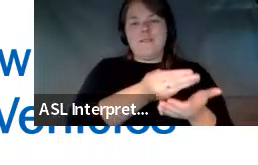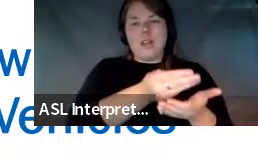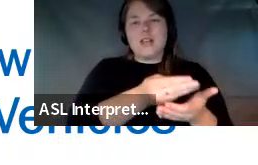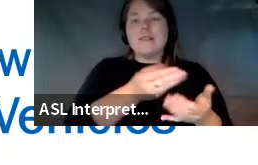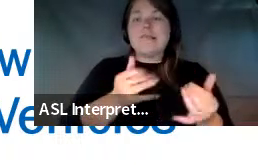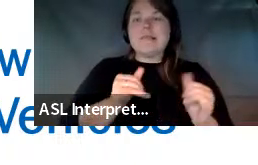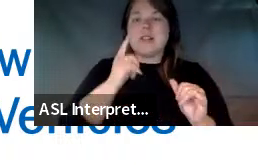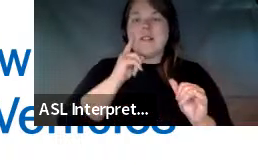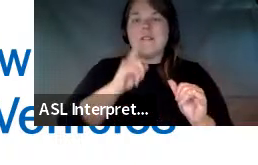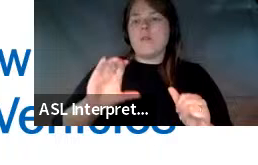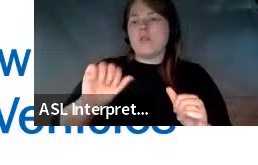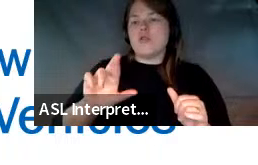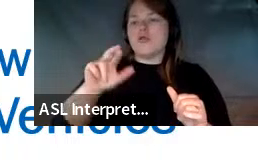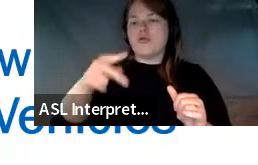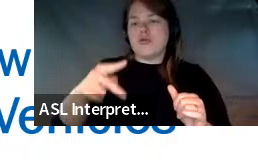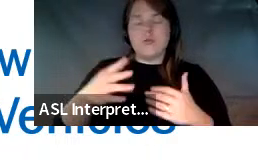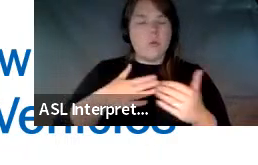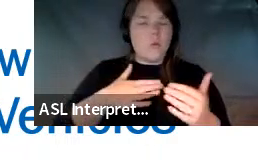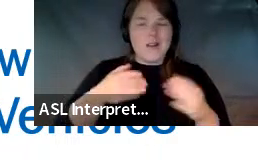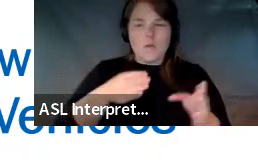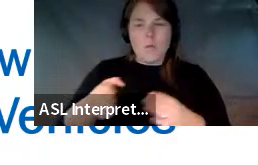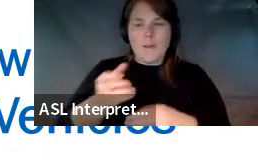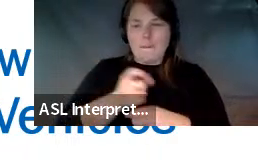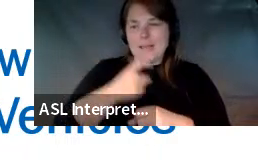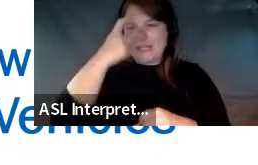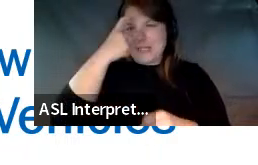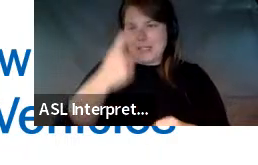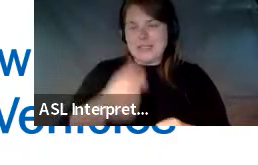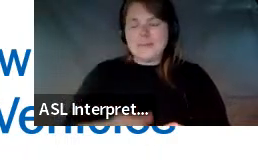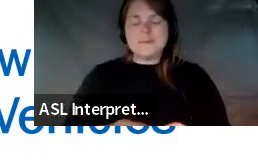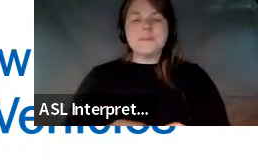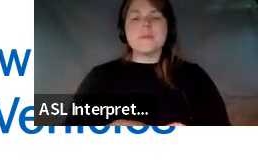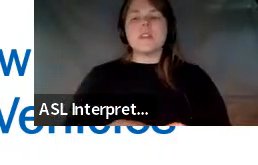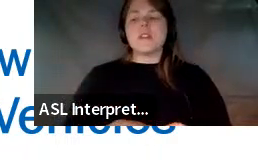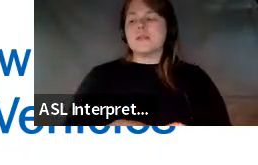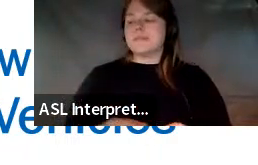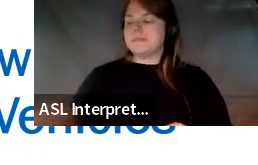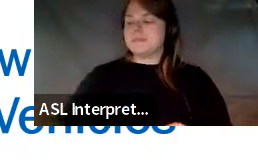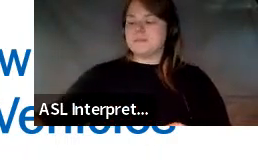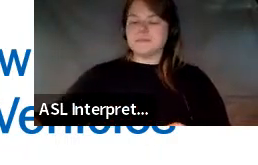your SERP in whatever way we feel makes sense. I'm